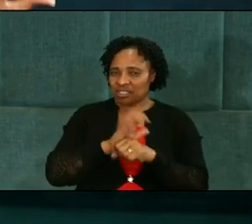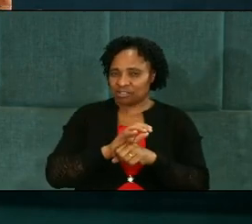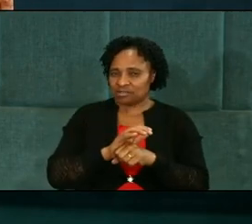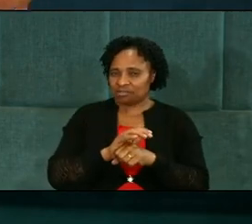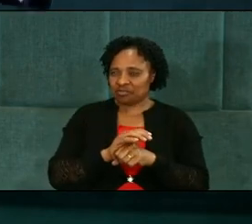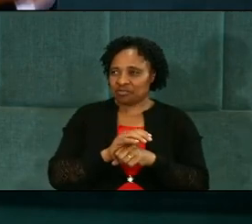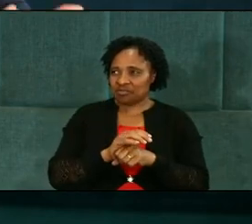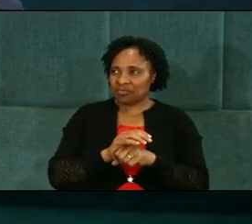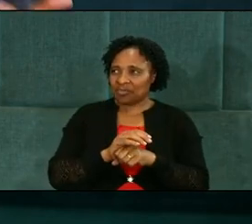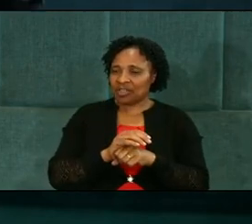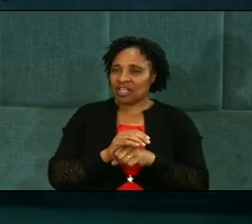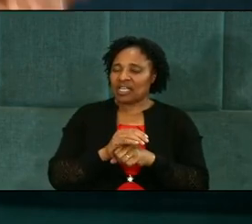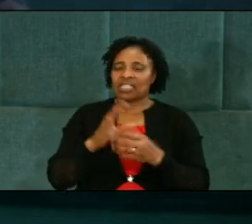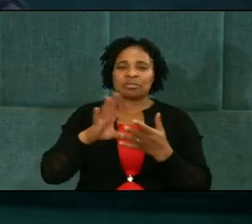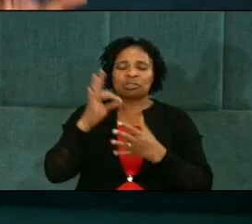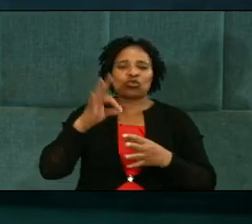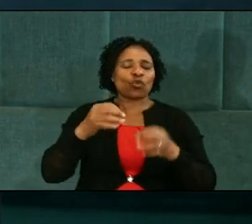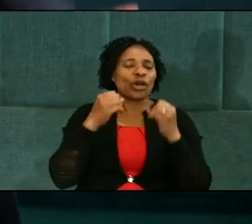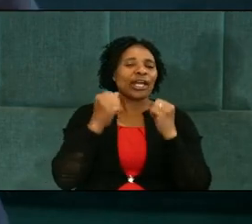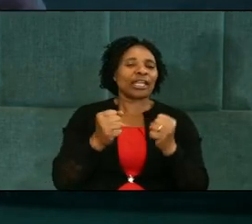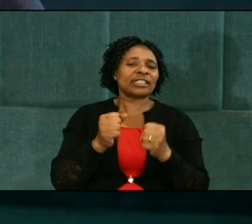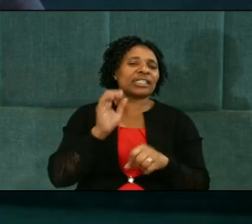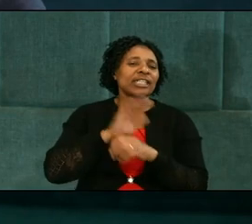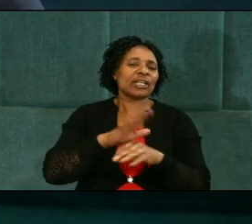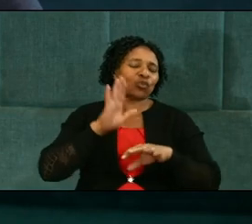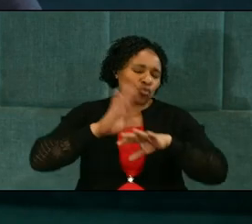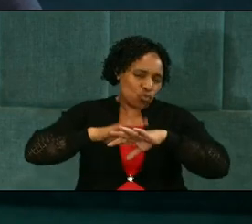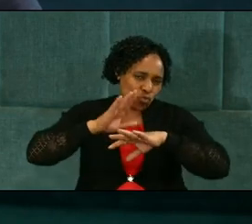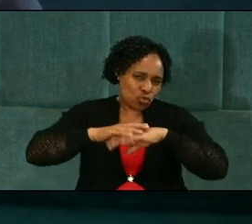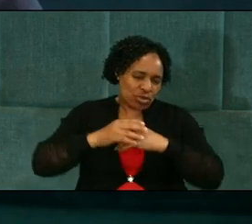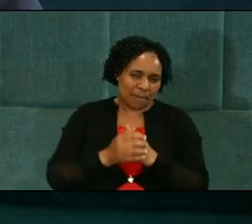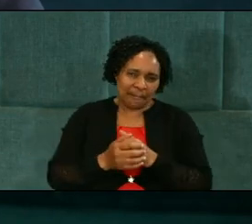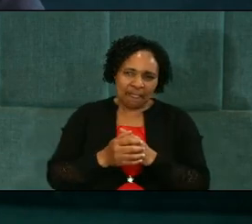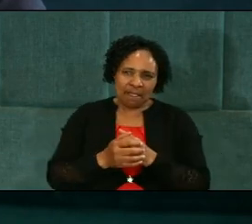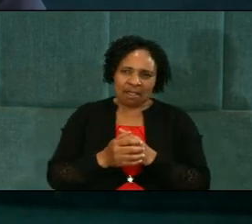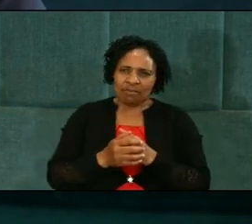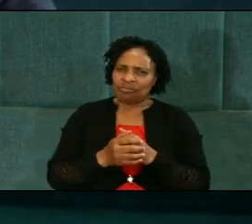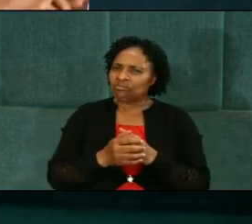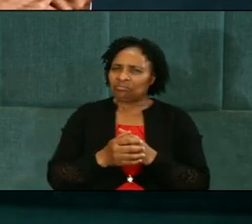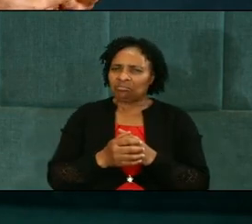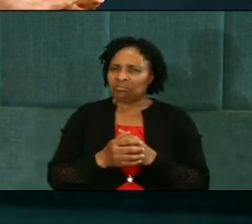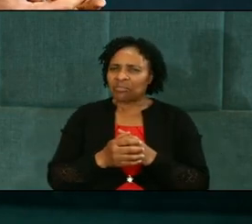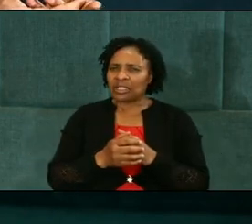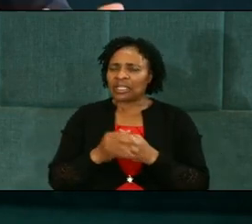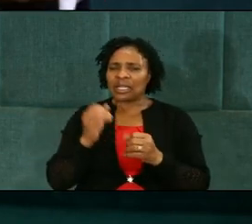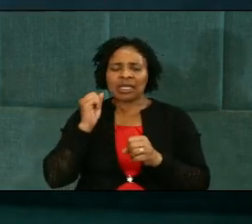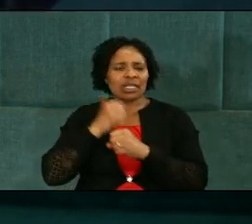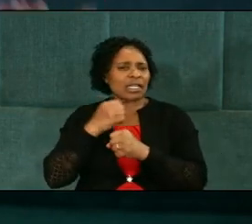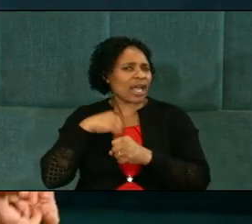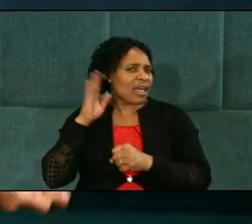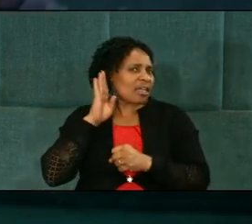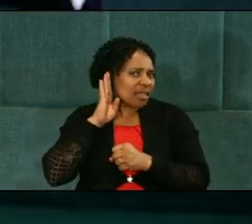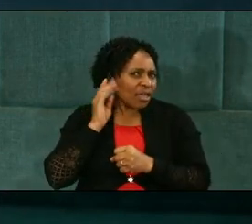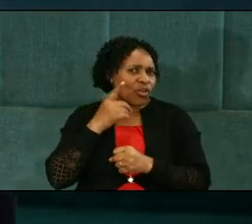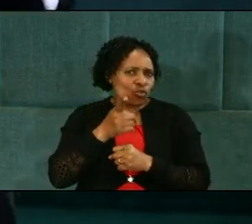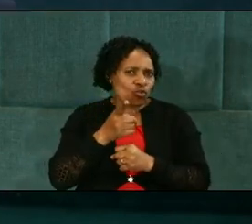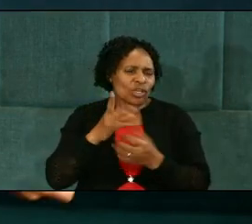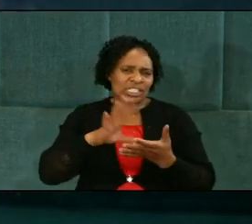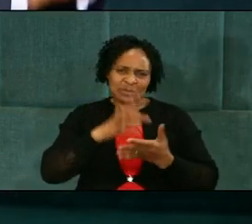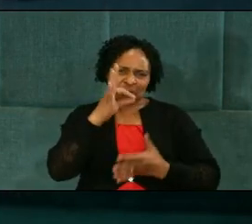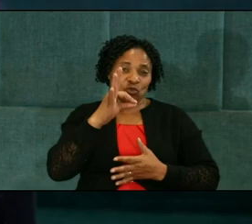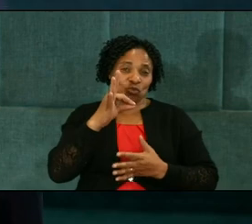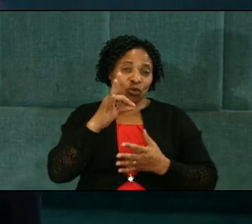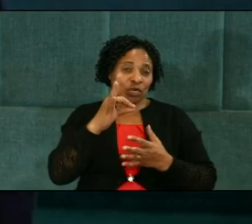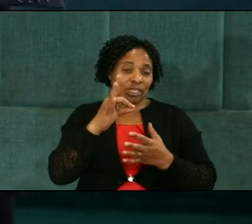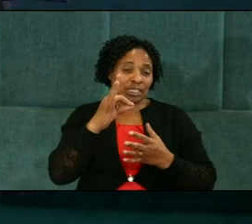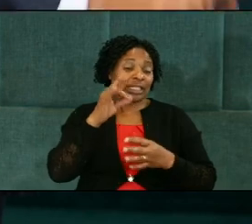The spiritual energy on the church was good. Anybody ever, are you here? Are you guys hearing me? The spirituality of the